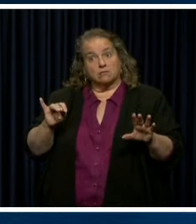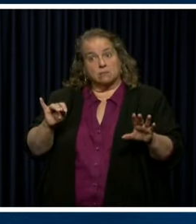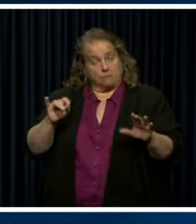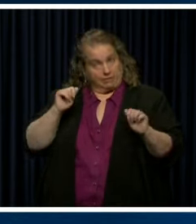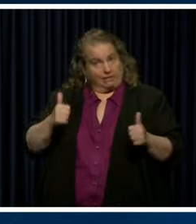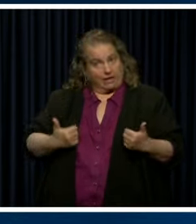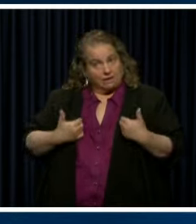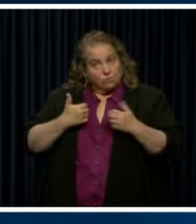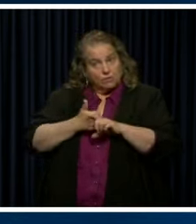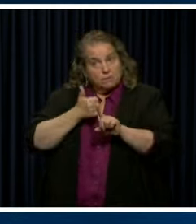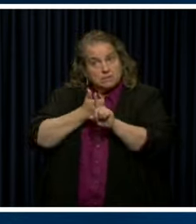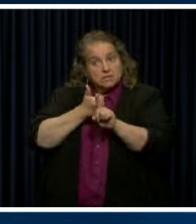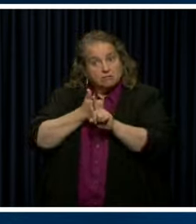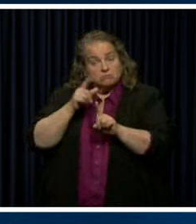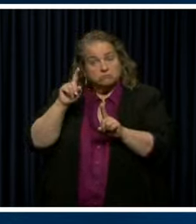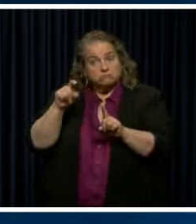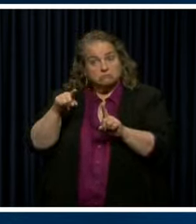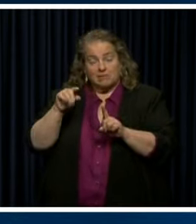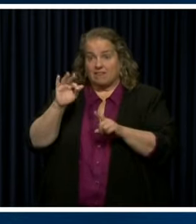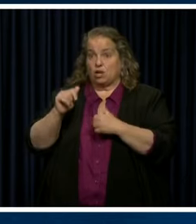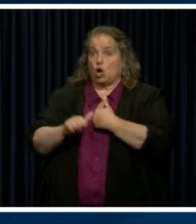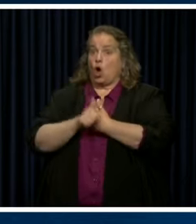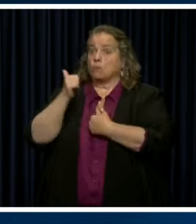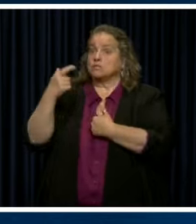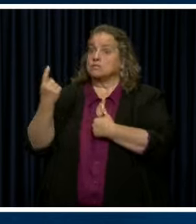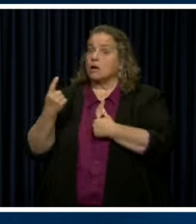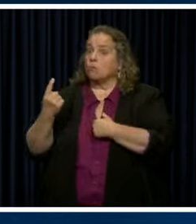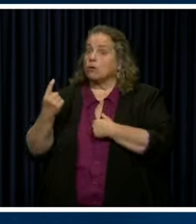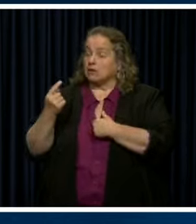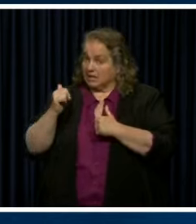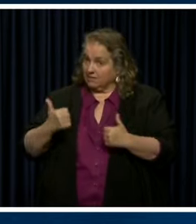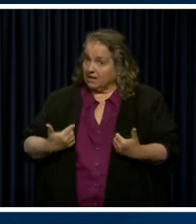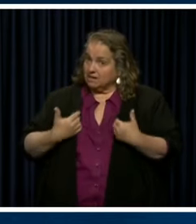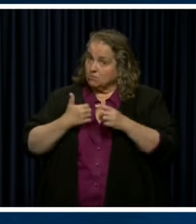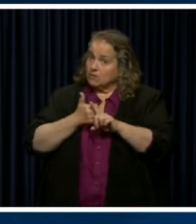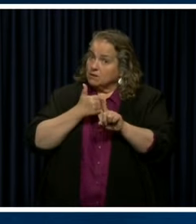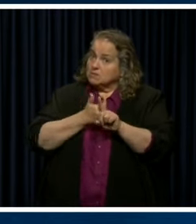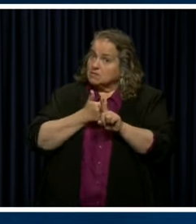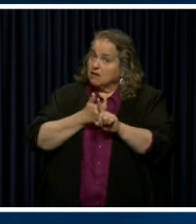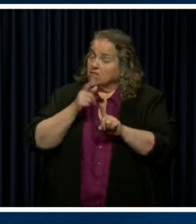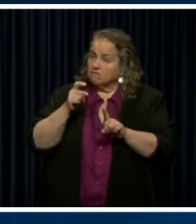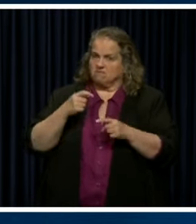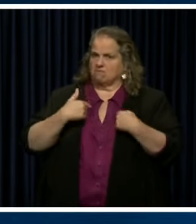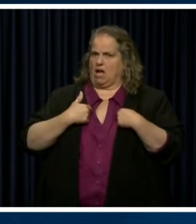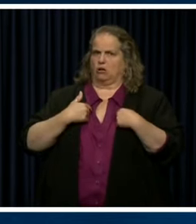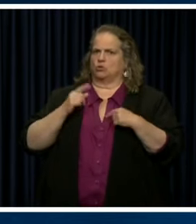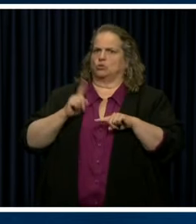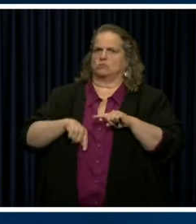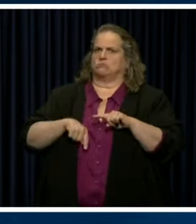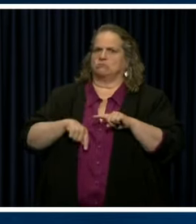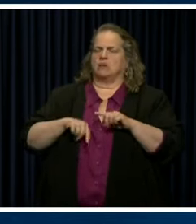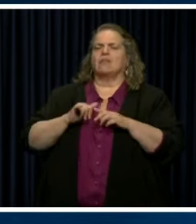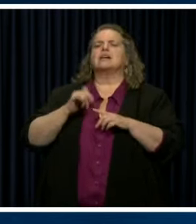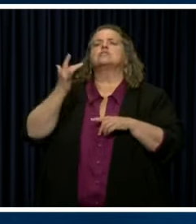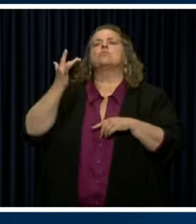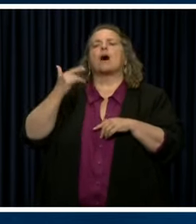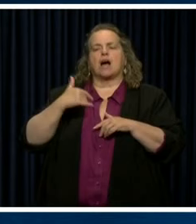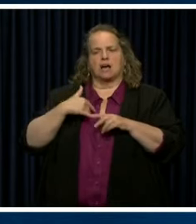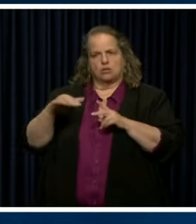can they live with themselves? If it harms somebody else, can they live with themselves? I know I couldn't, and that's why I